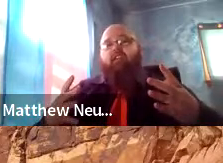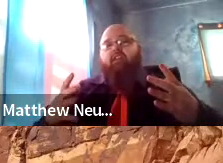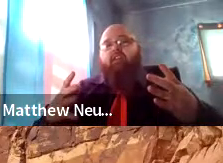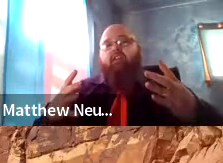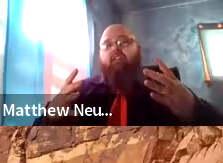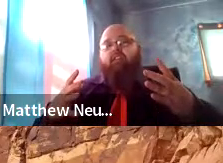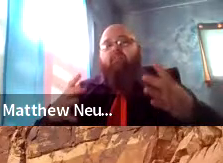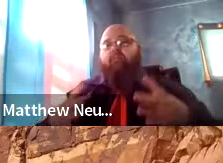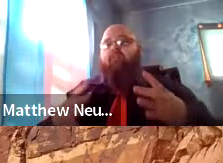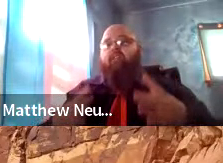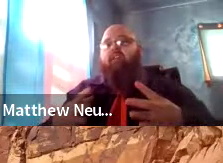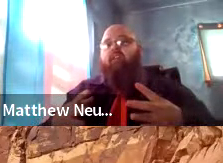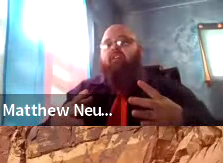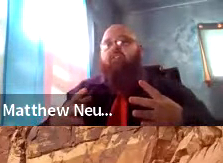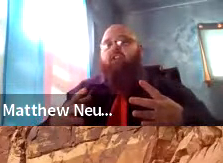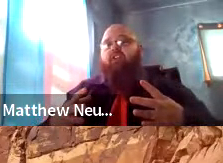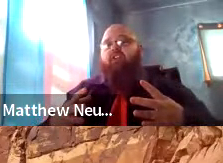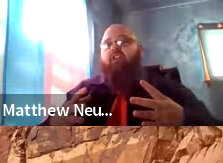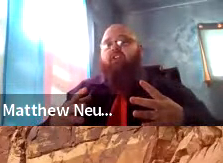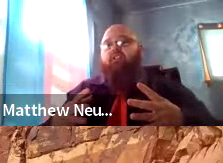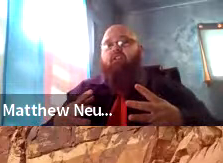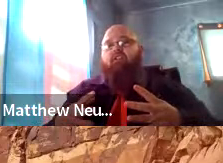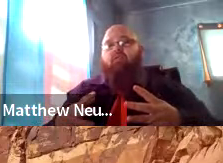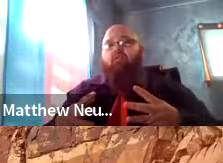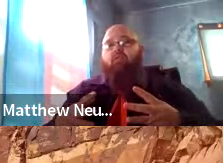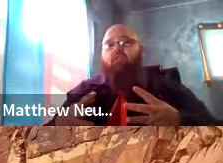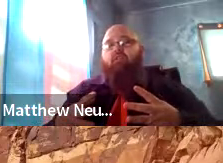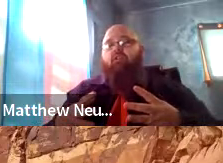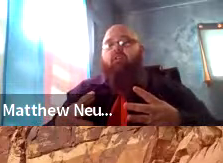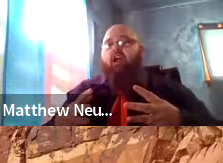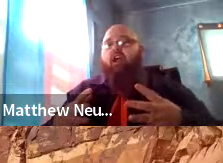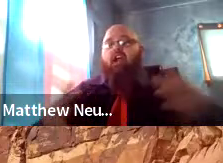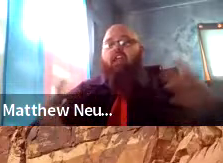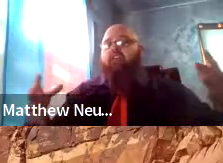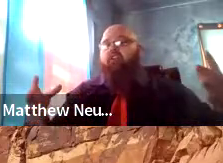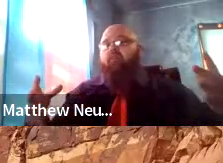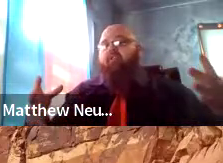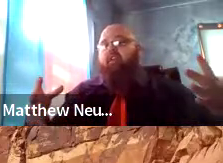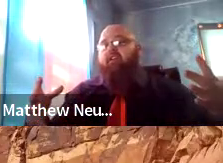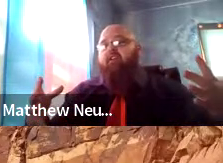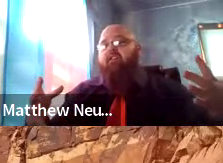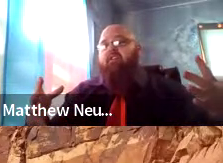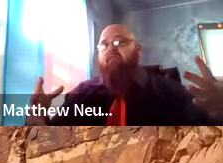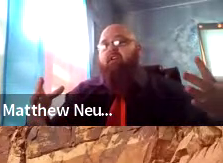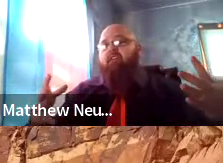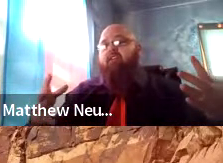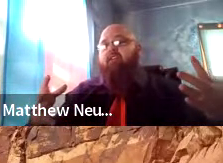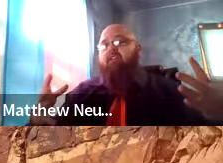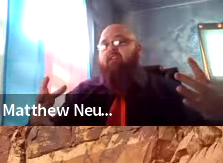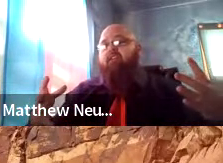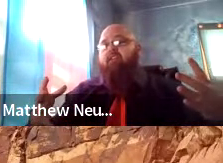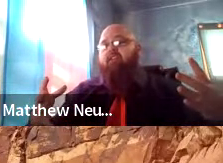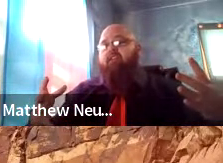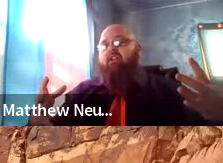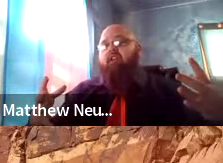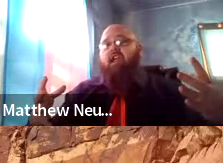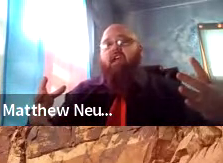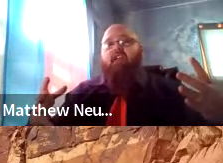understand that the people in that generation were highly traumatized by this